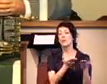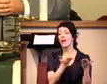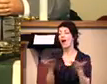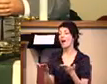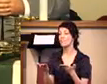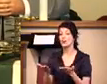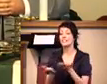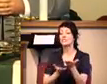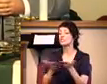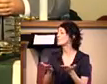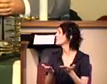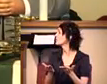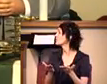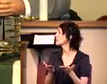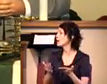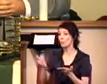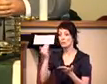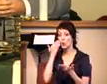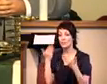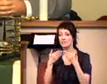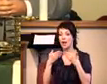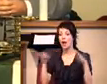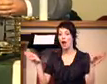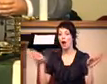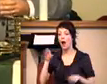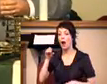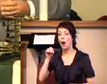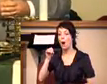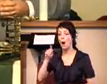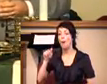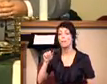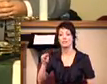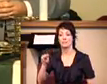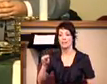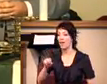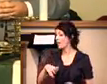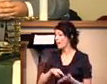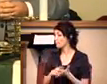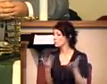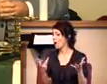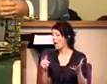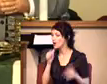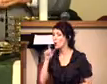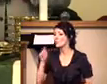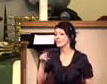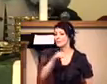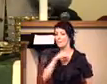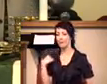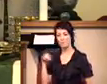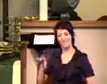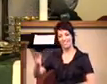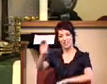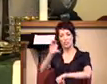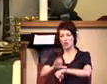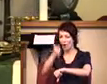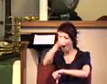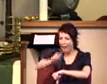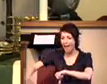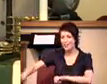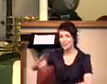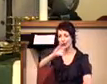and serve what is known as an open communion. That means you do not have to be a member of this church or of any